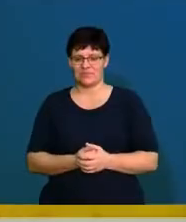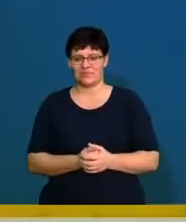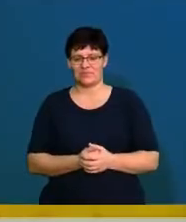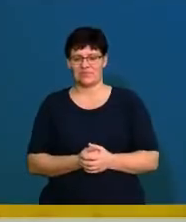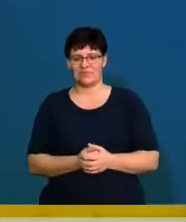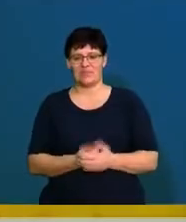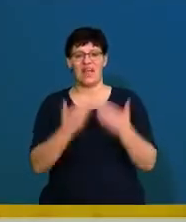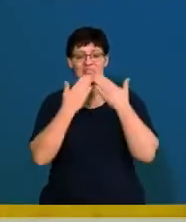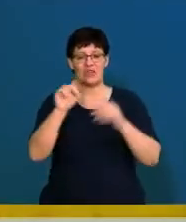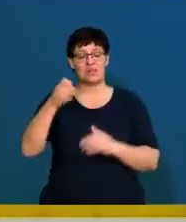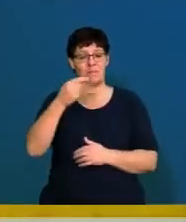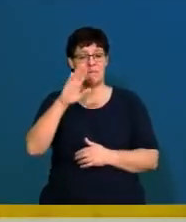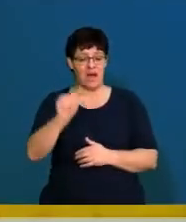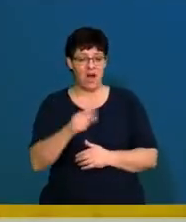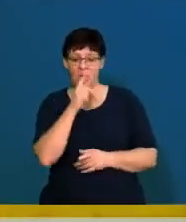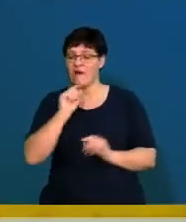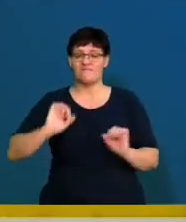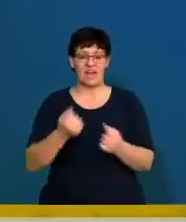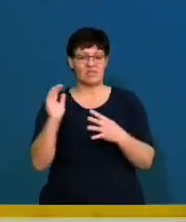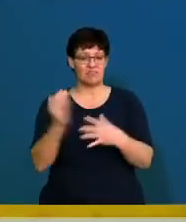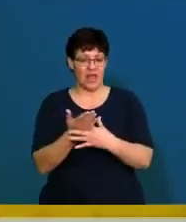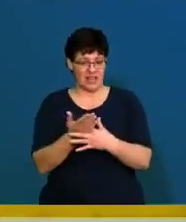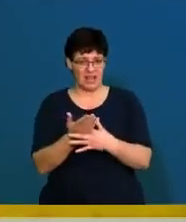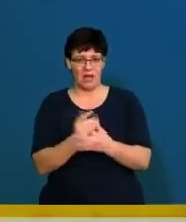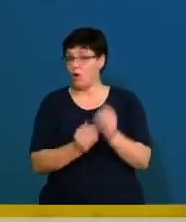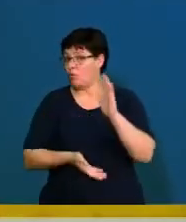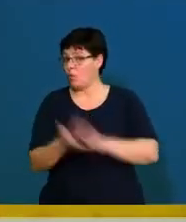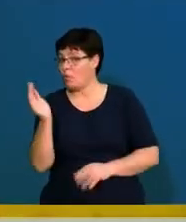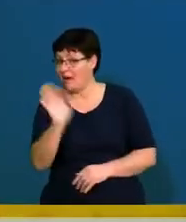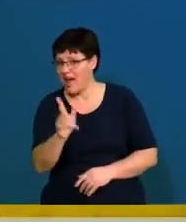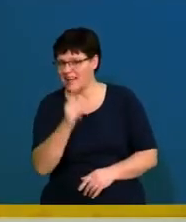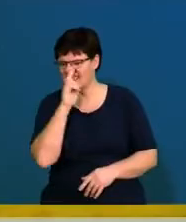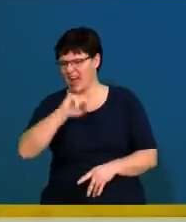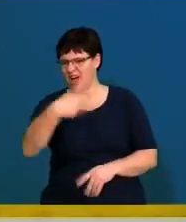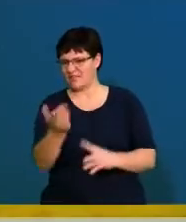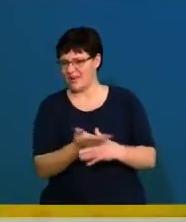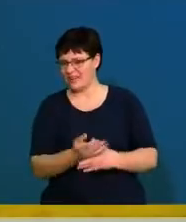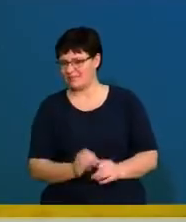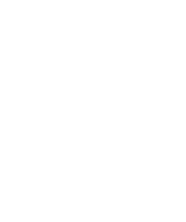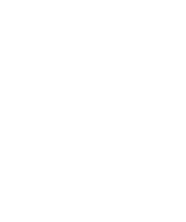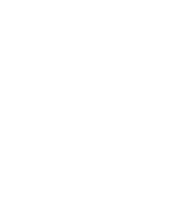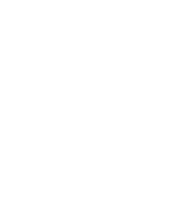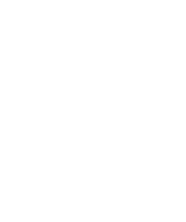you so much, Themba. Guys, we are going to take a quick break, so don't go anywhere. We'll see you straight after this.